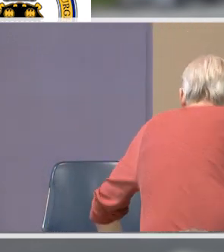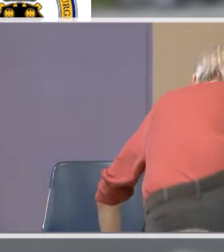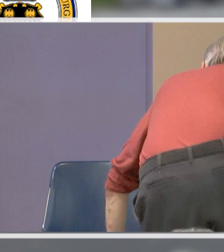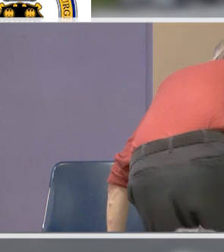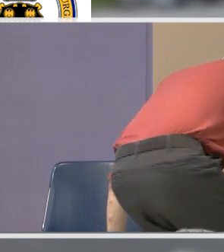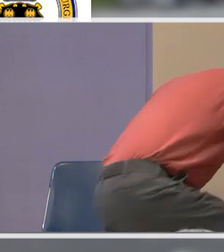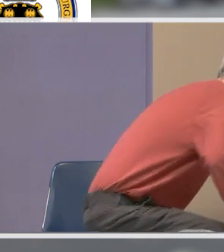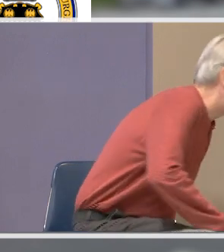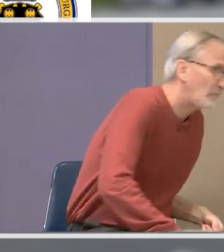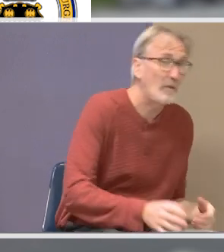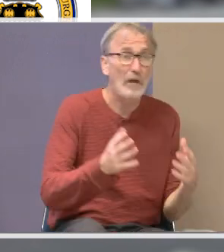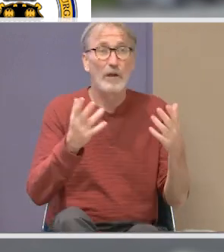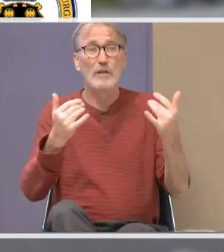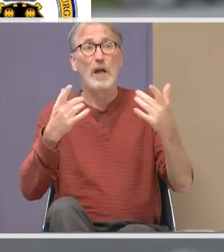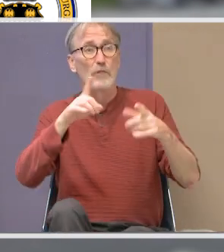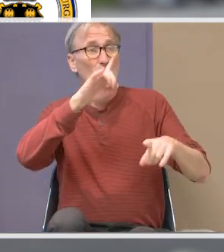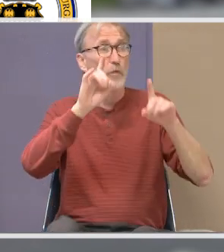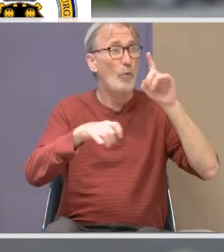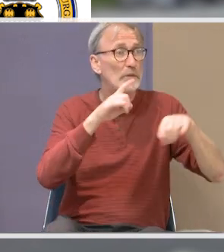Then we'll move on to questions and answers.